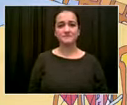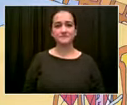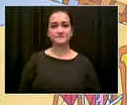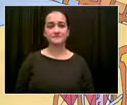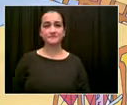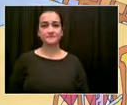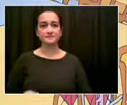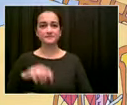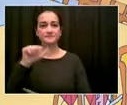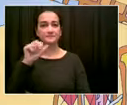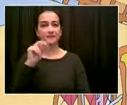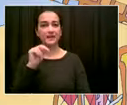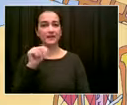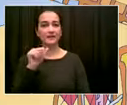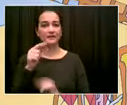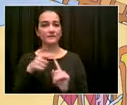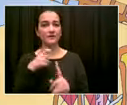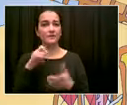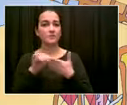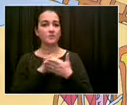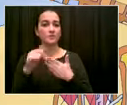Hi, Mayor. How's it going? Good, Anna. How are you?